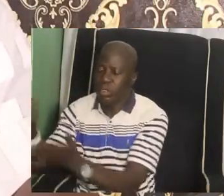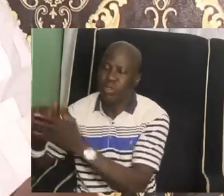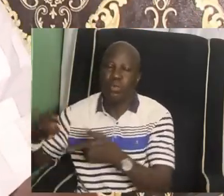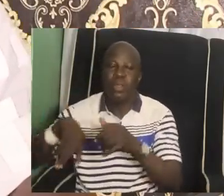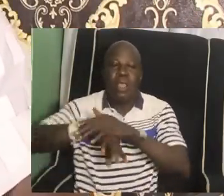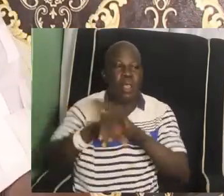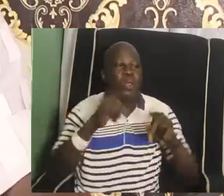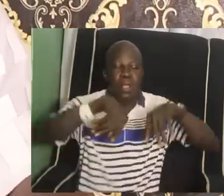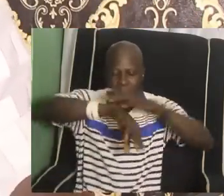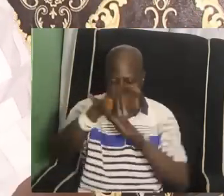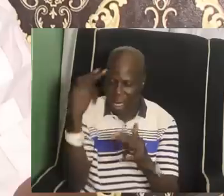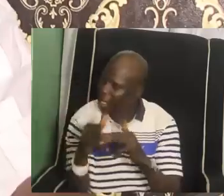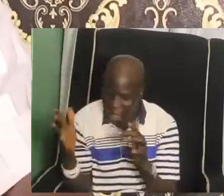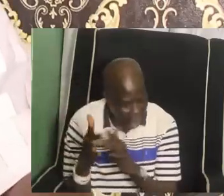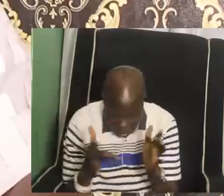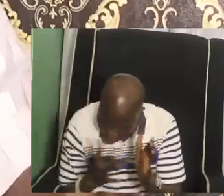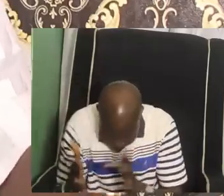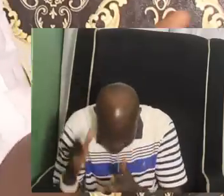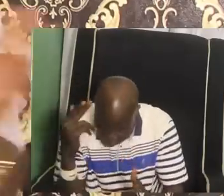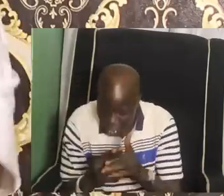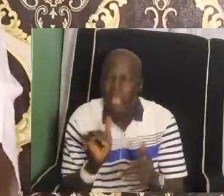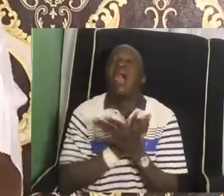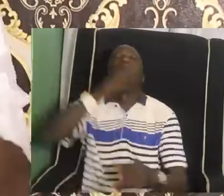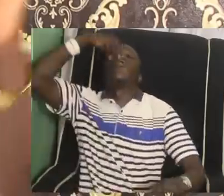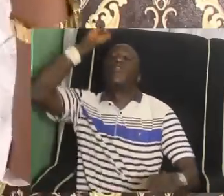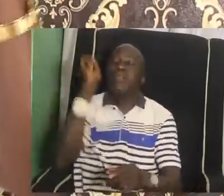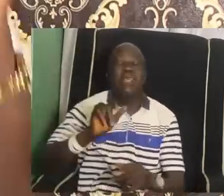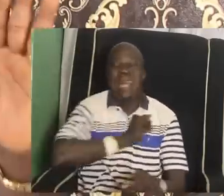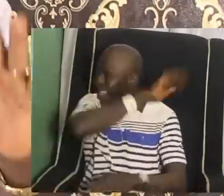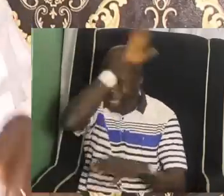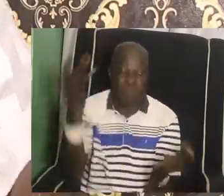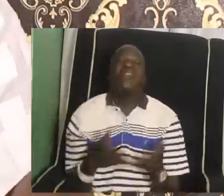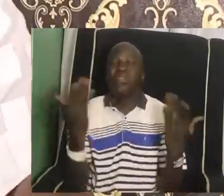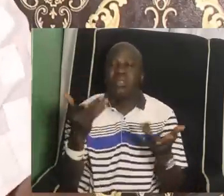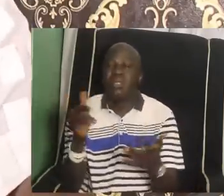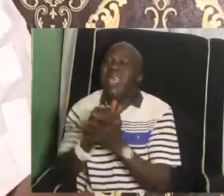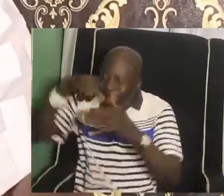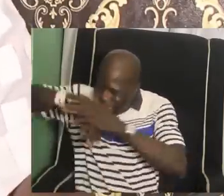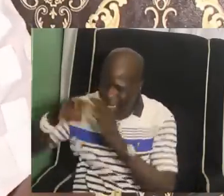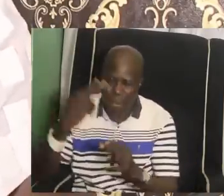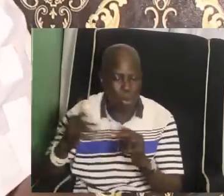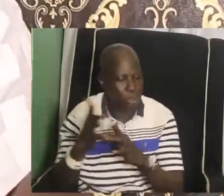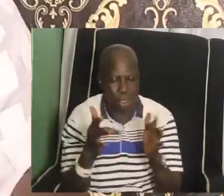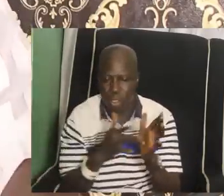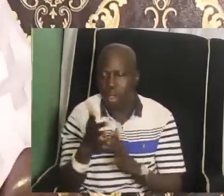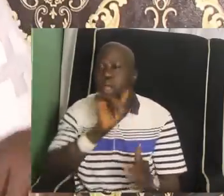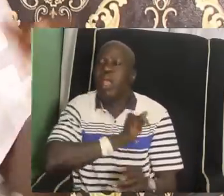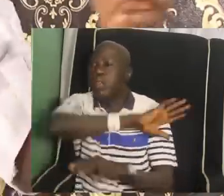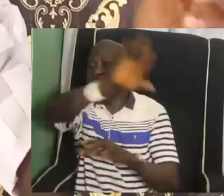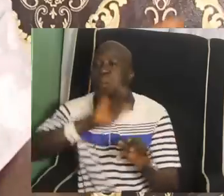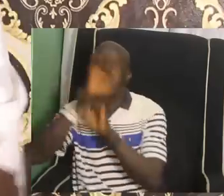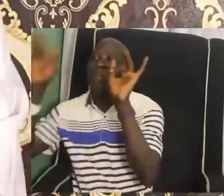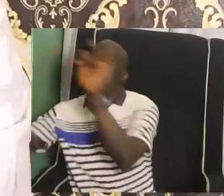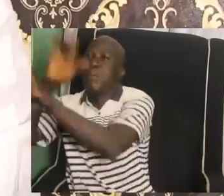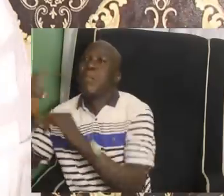gather something that you will return. In the name of Jesus, I authorize, not suggest, in the name of the Lord,